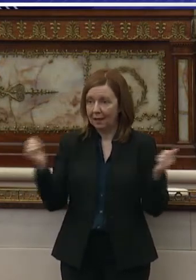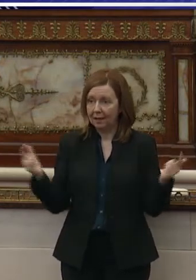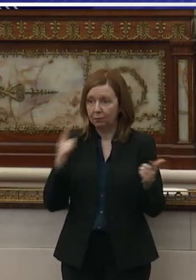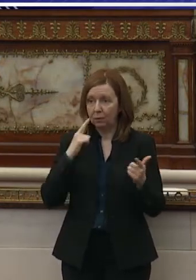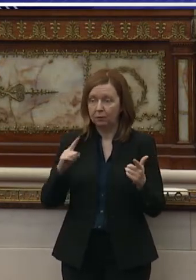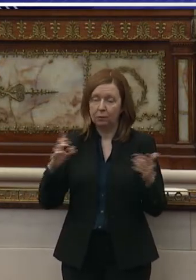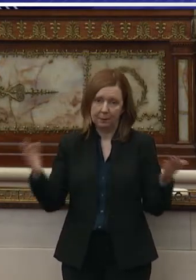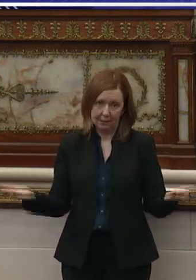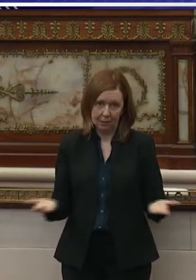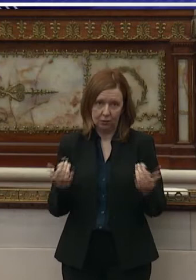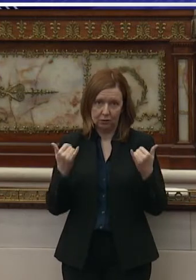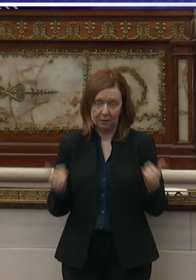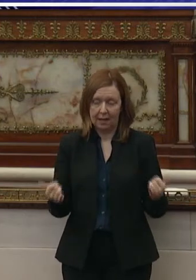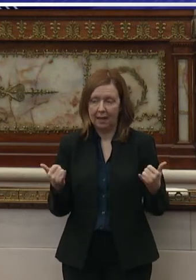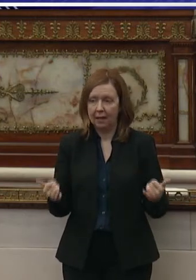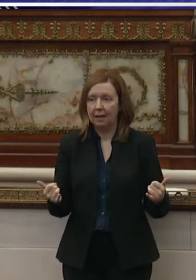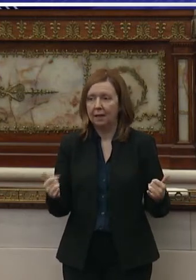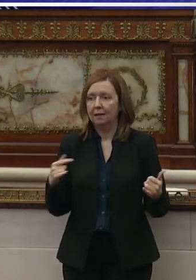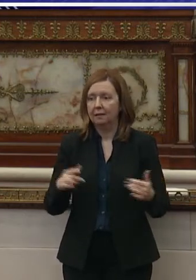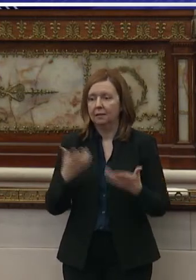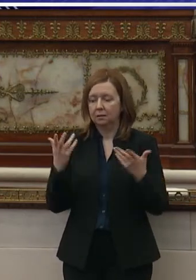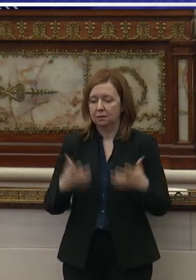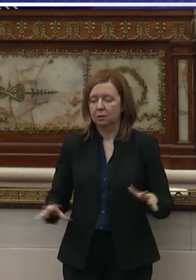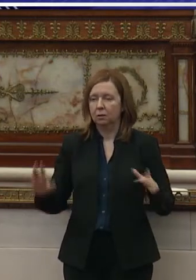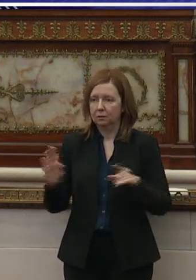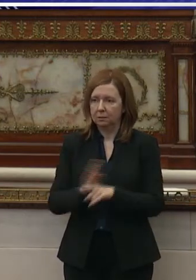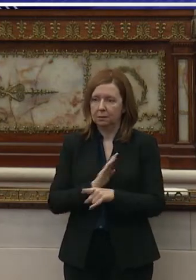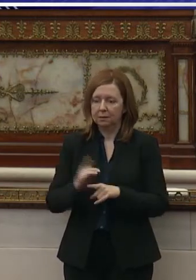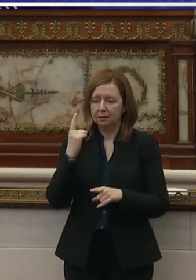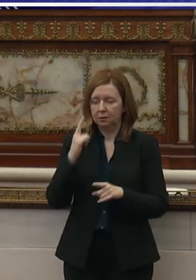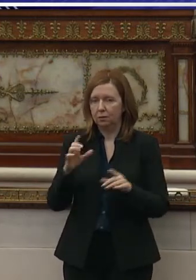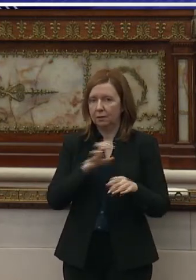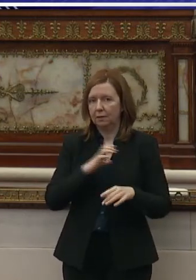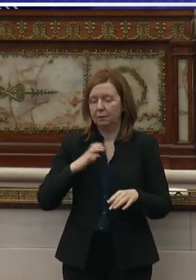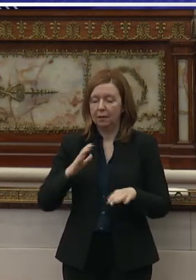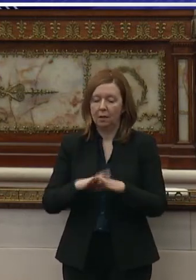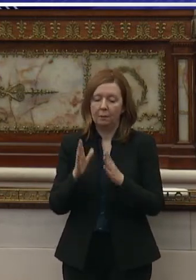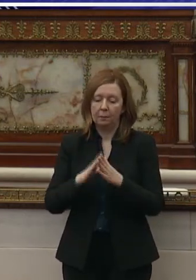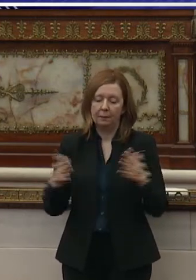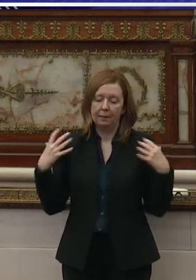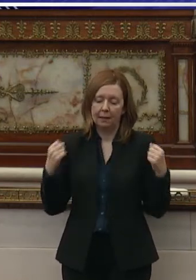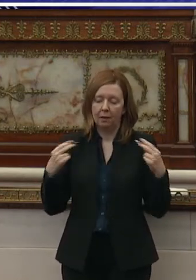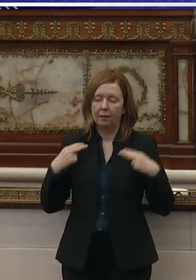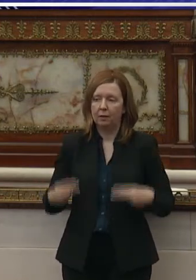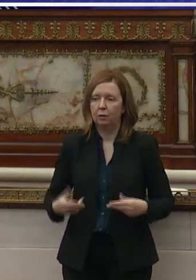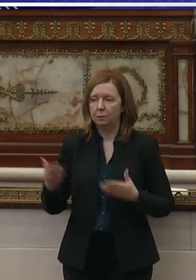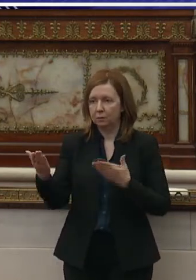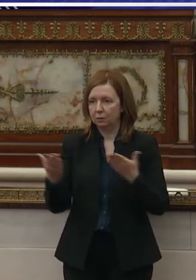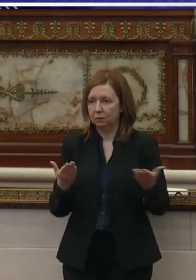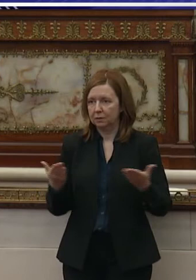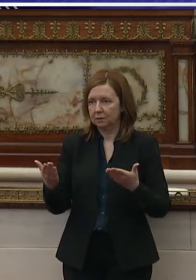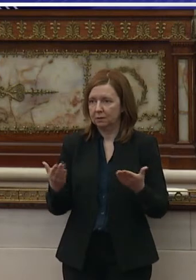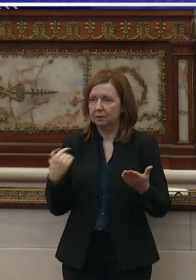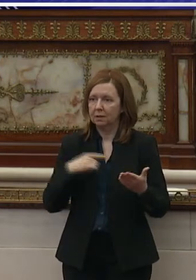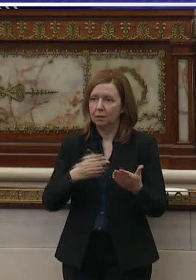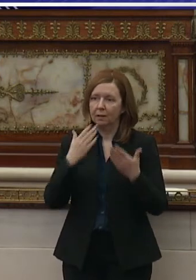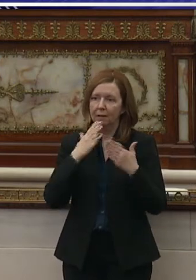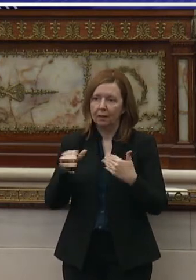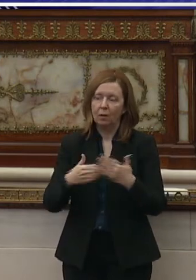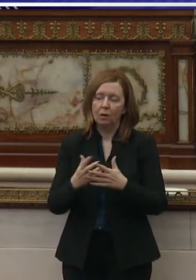being in attendance today. This concludes the business before the Committee on Public Health and Human Services.